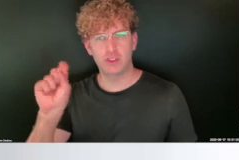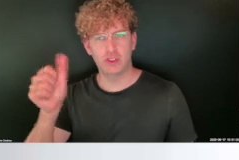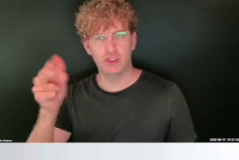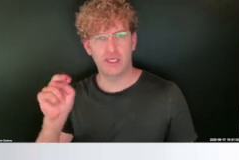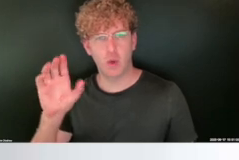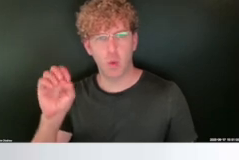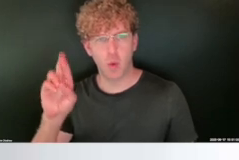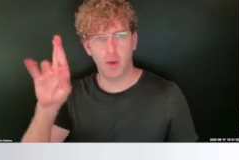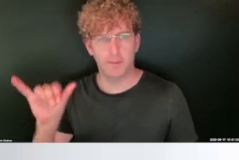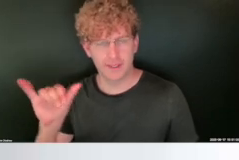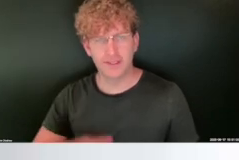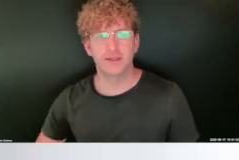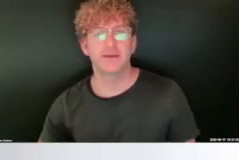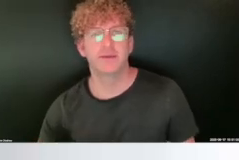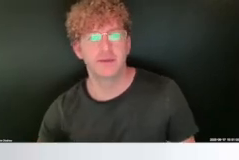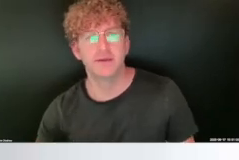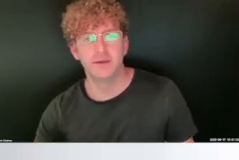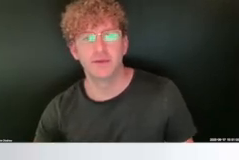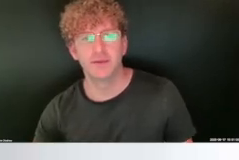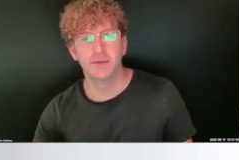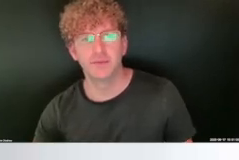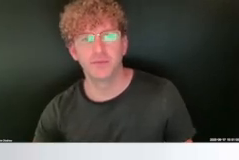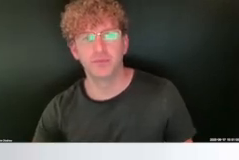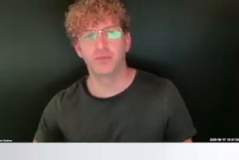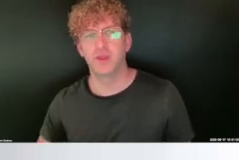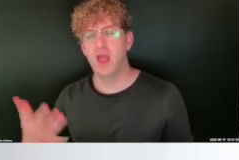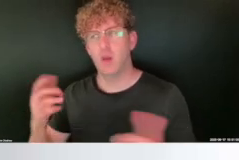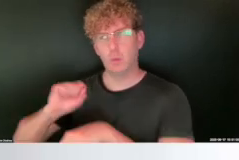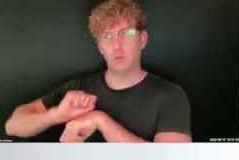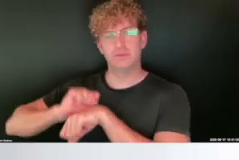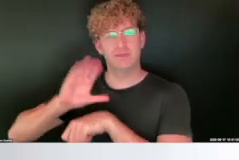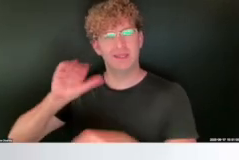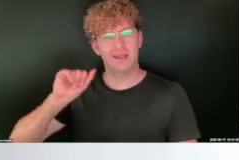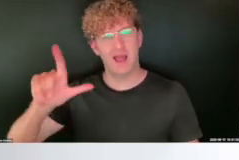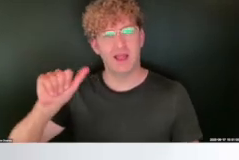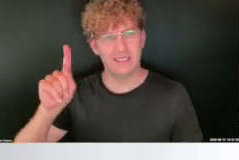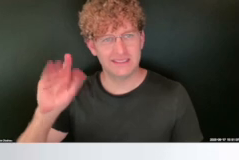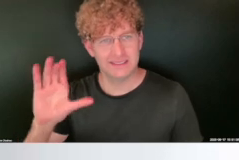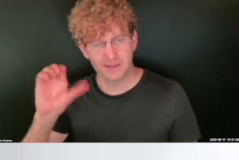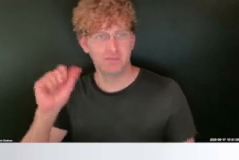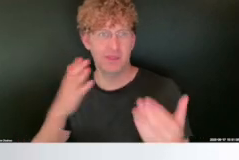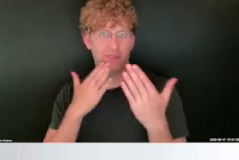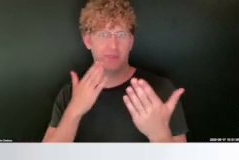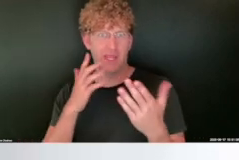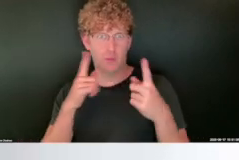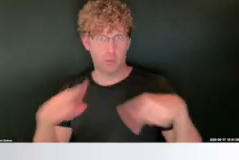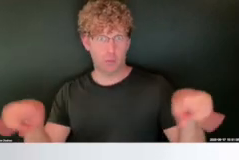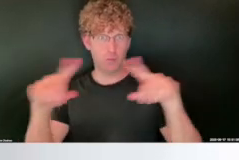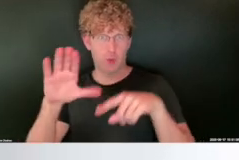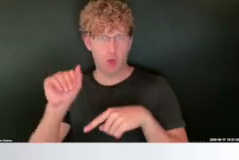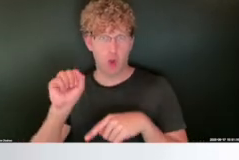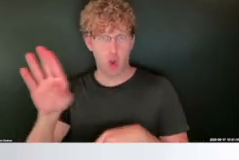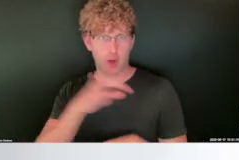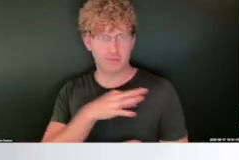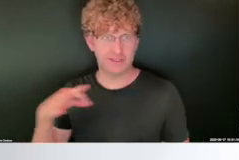Corby with Cal ETC. So yeah, thank you again to all of CARB staff for providing this great information on